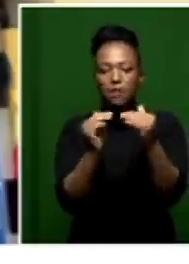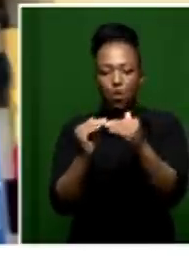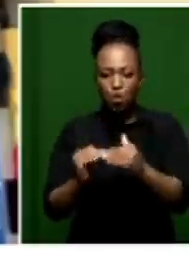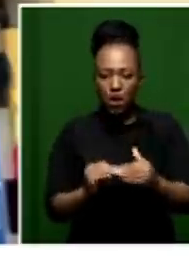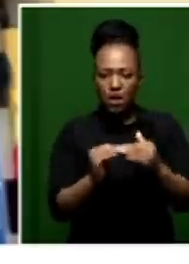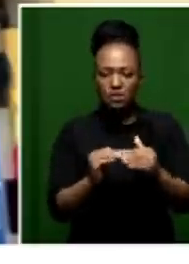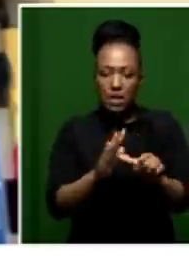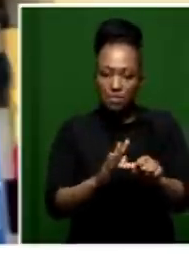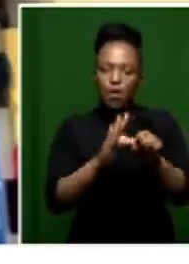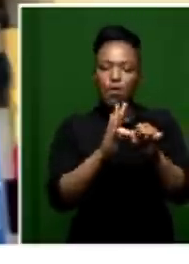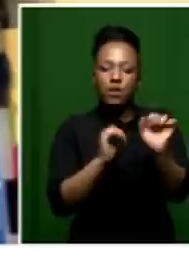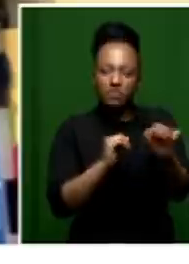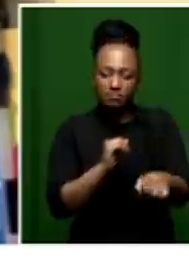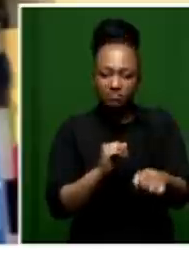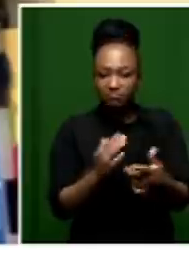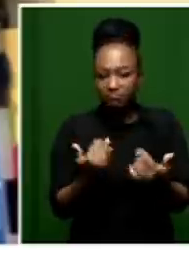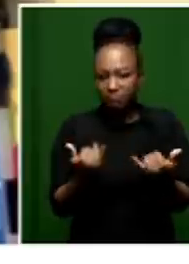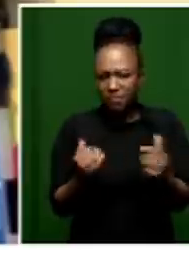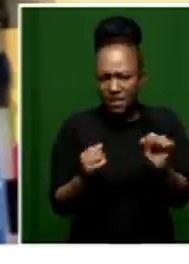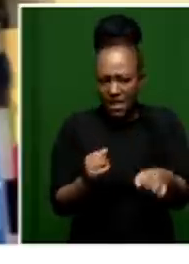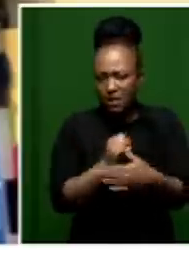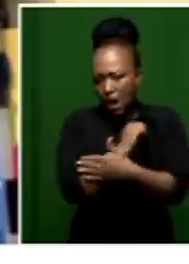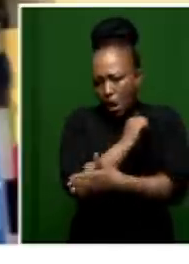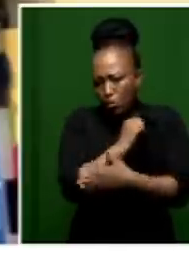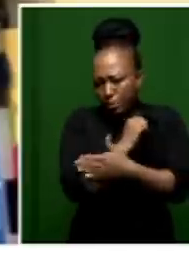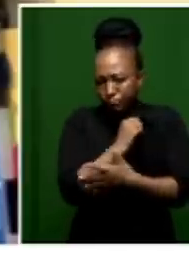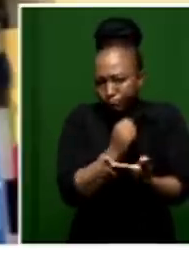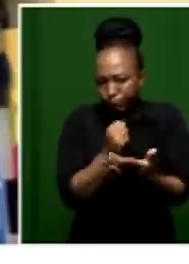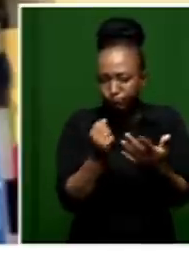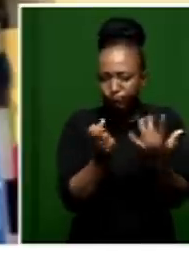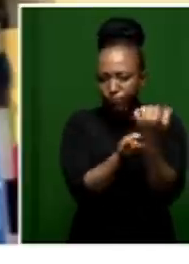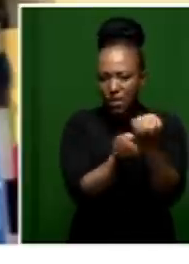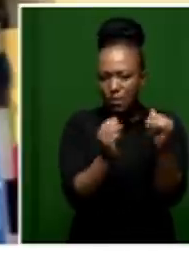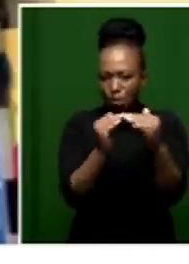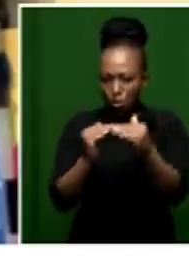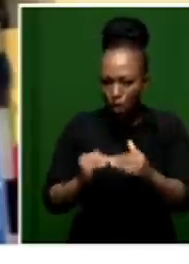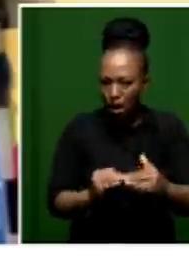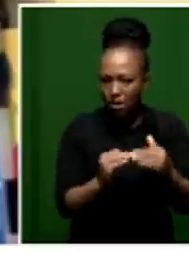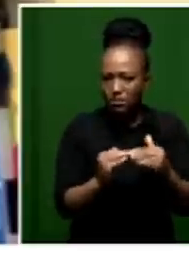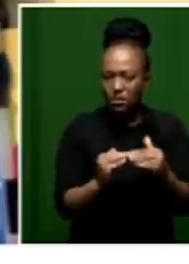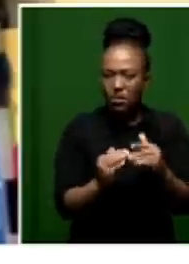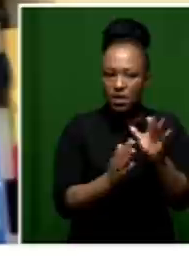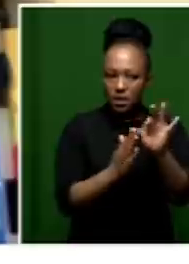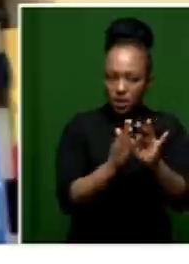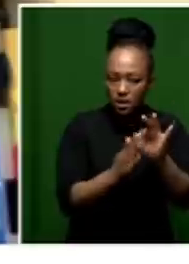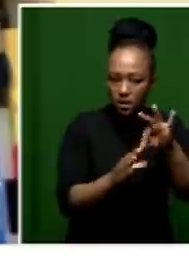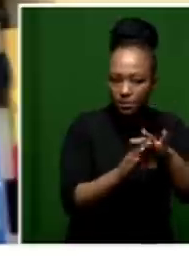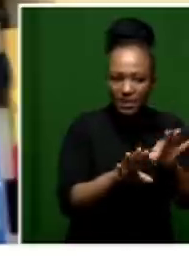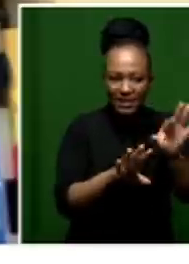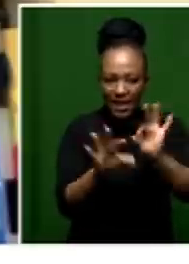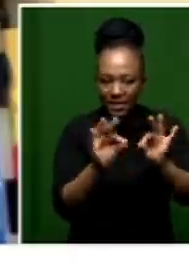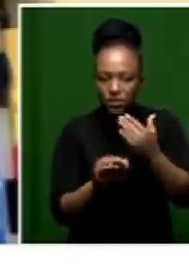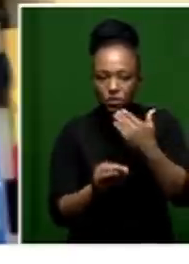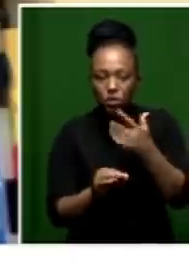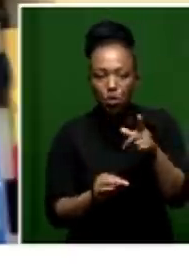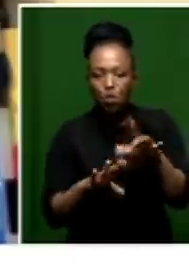yeah. And we are in a democratic state, so elections and selection of who run the